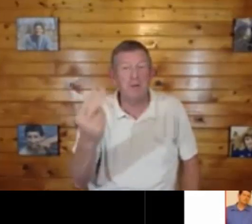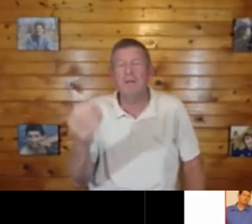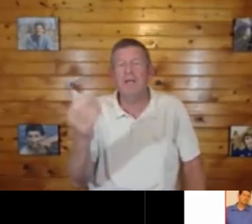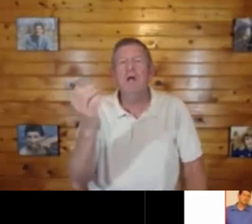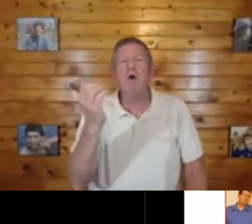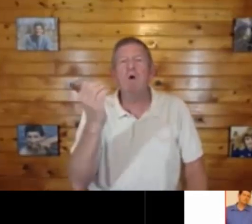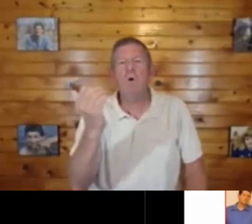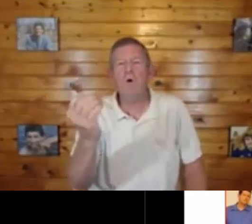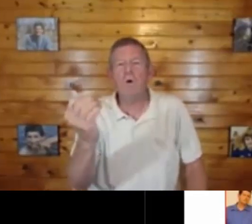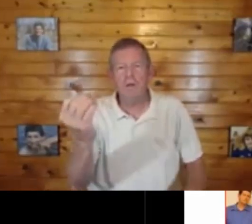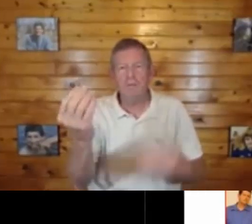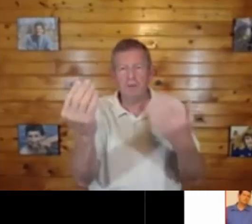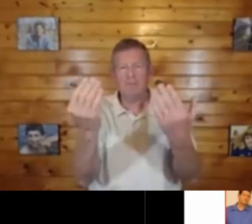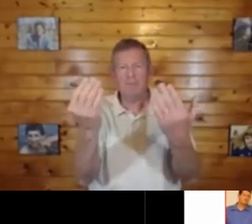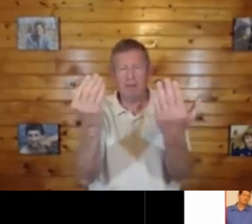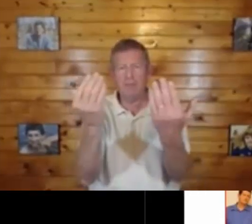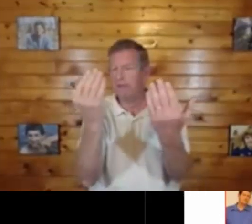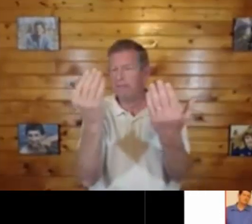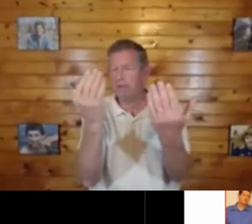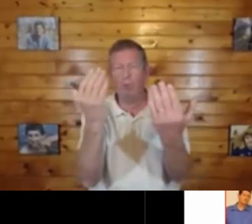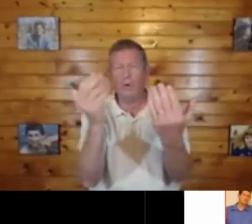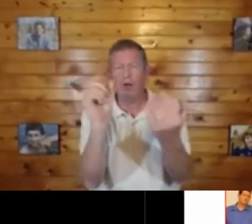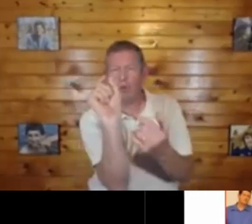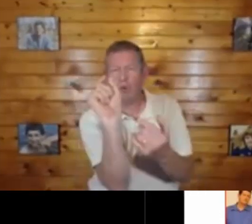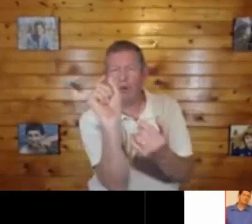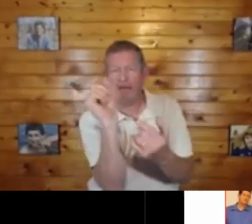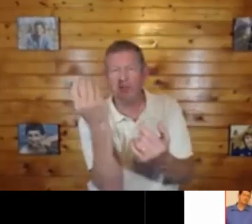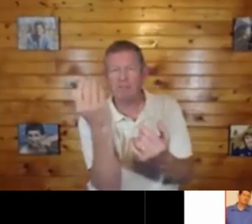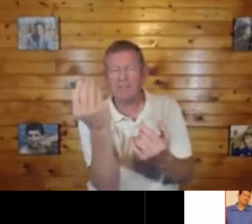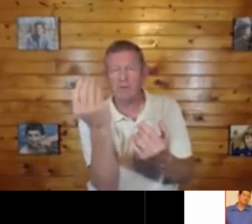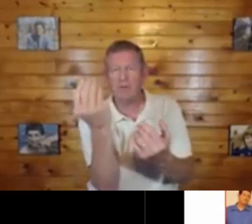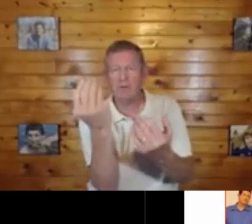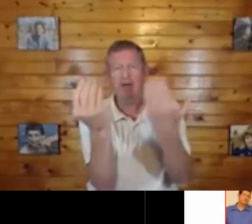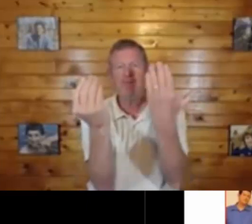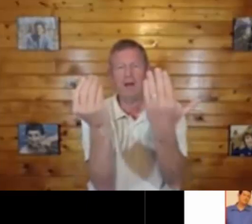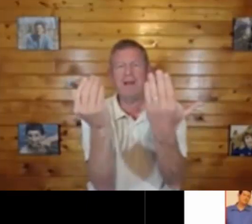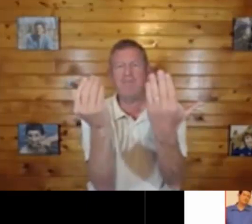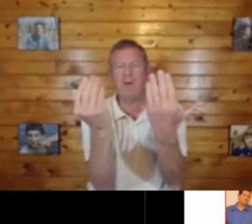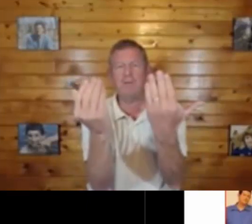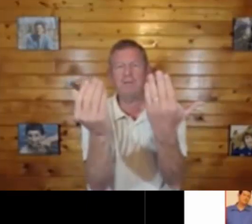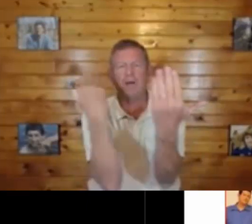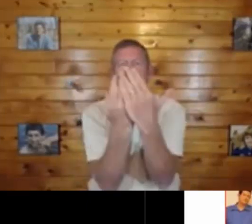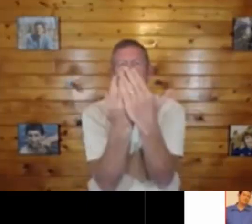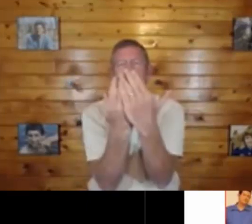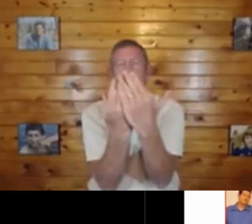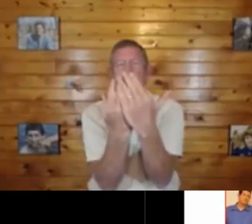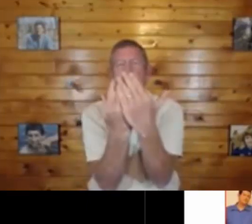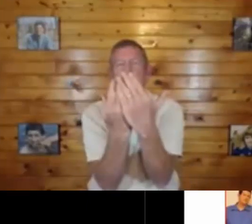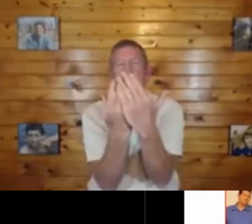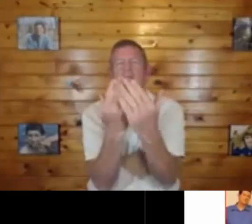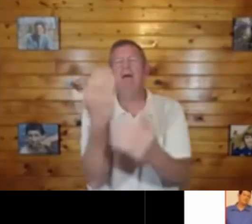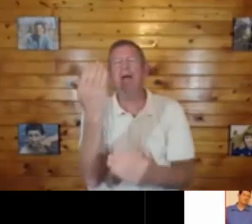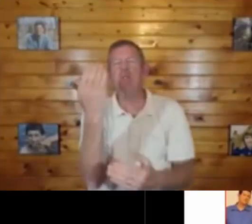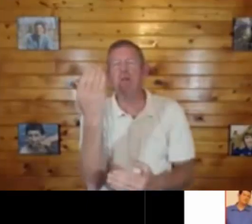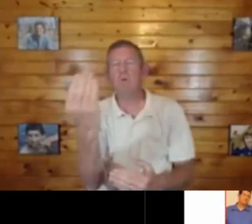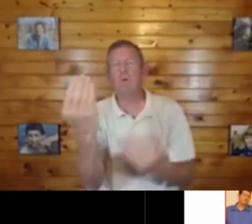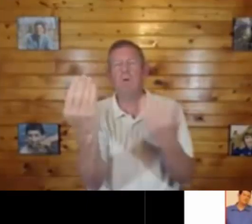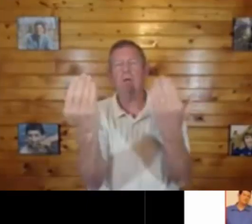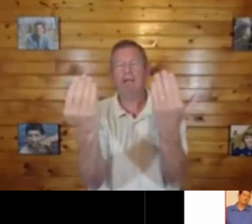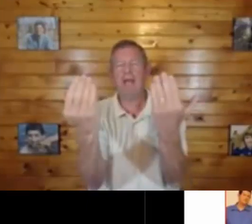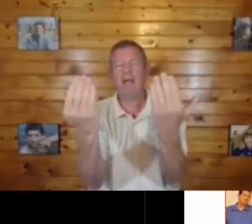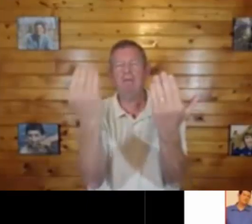two-letter word. Que, remember that a short word ending in the sound followed by a vowel sound, you make a contraction. That's